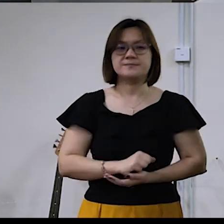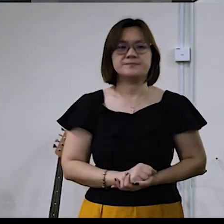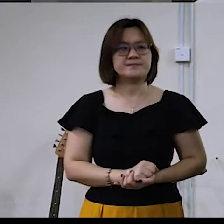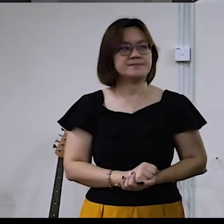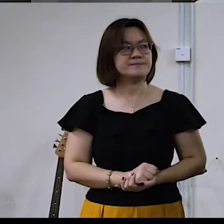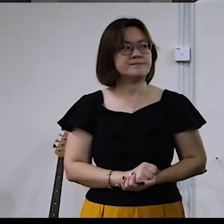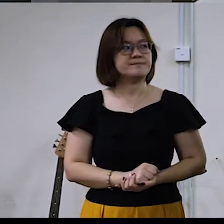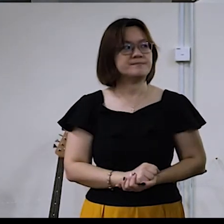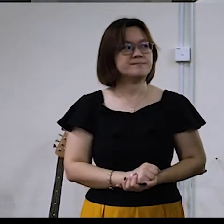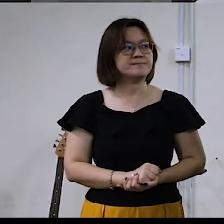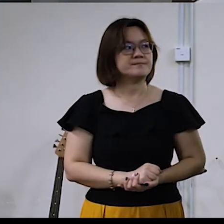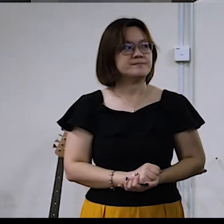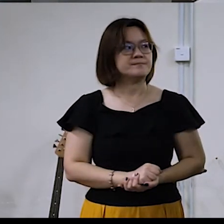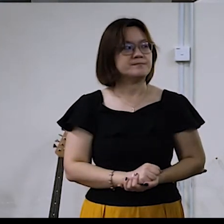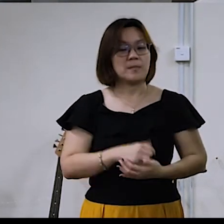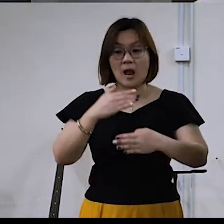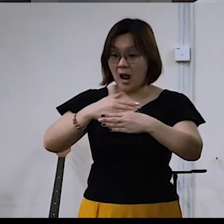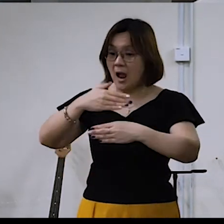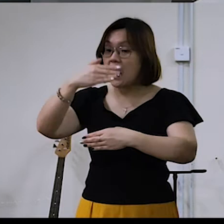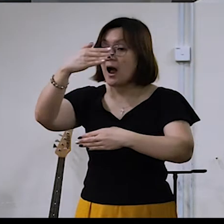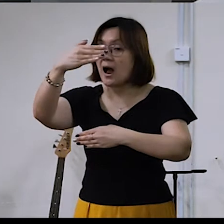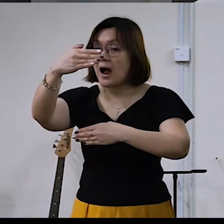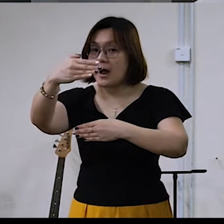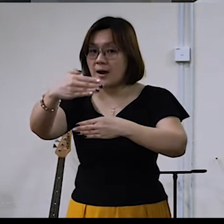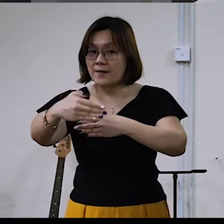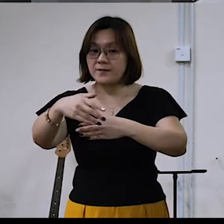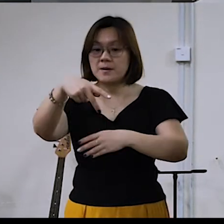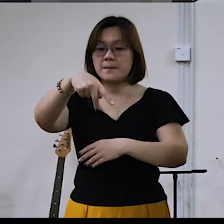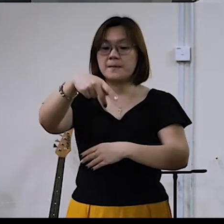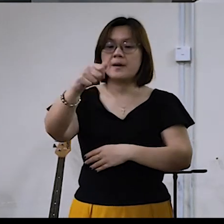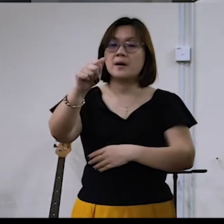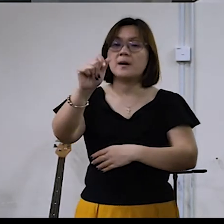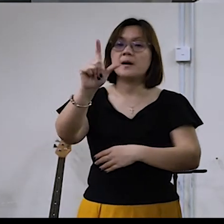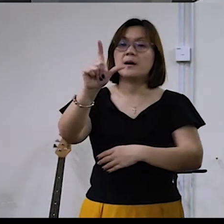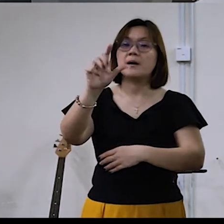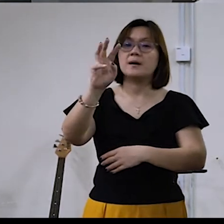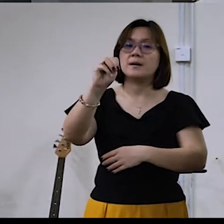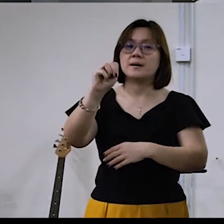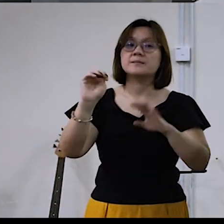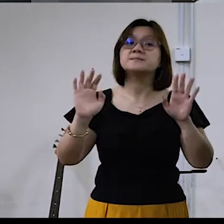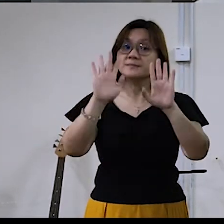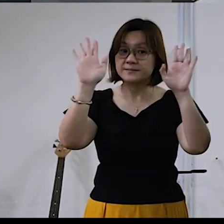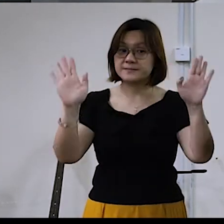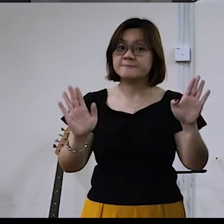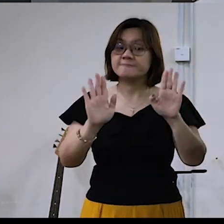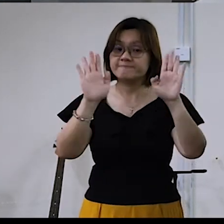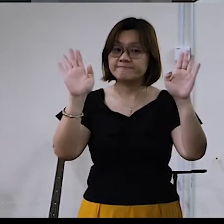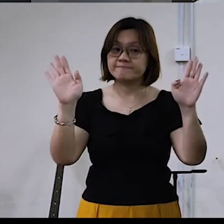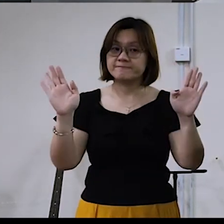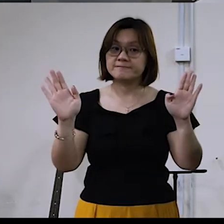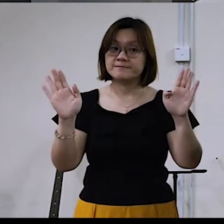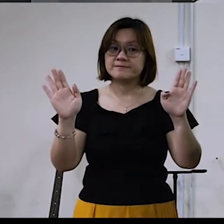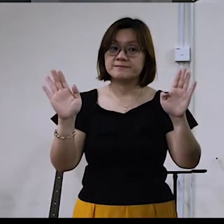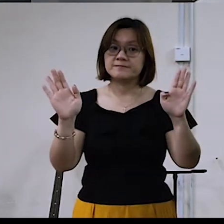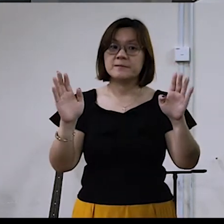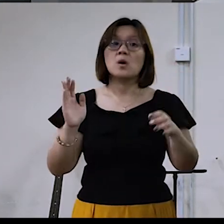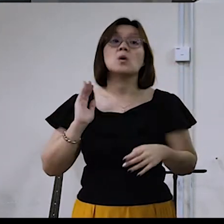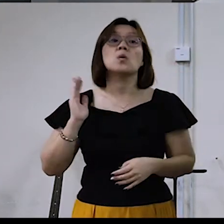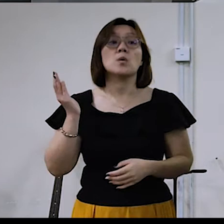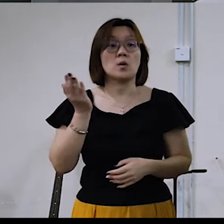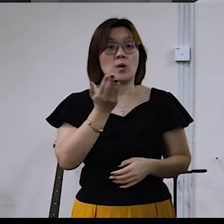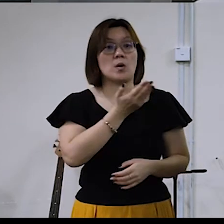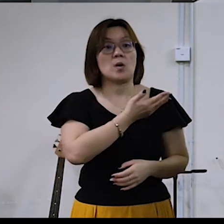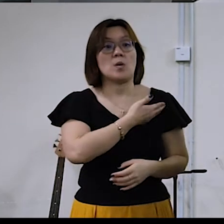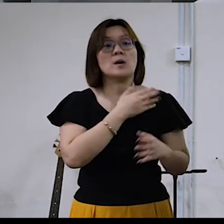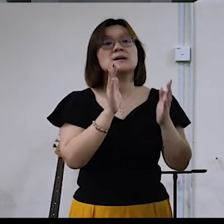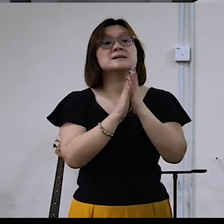After the Palm Sunday, which is after this, we will celebrate Maundy Thursday. Maundy Thursday